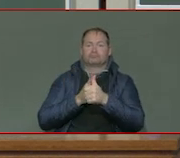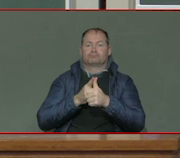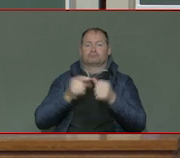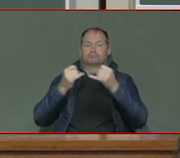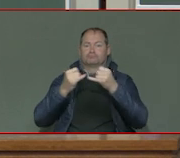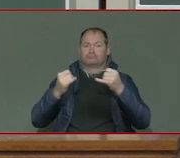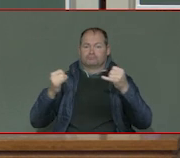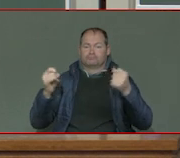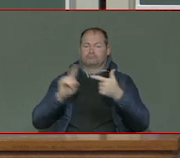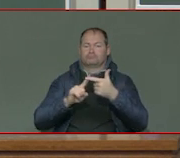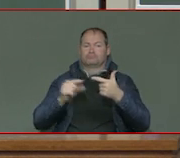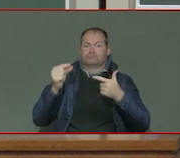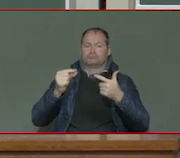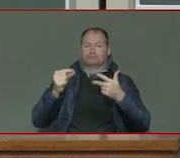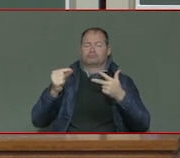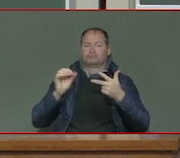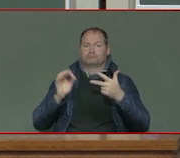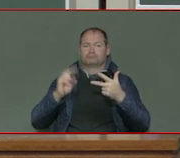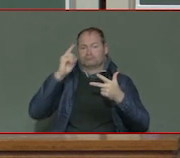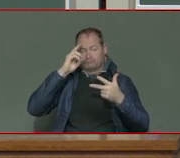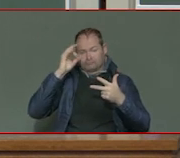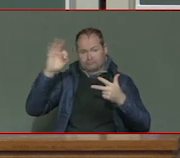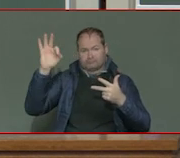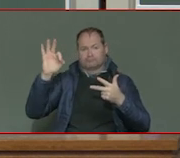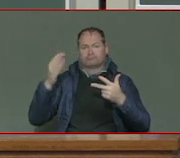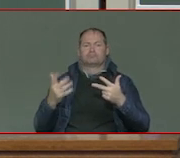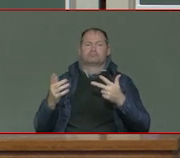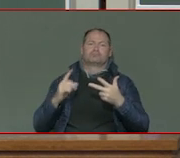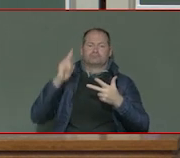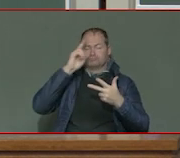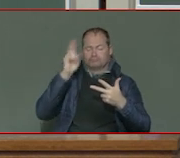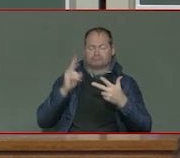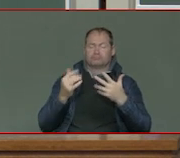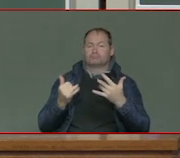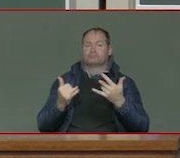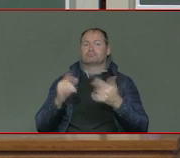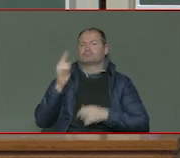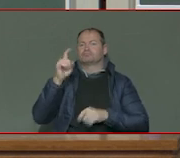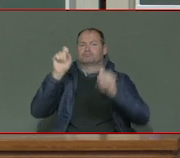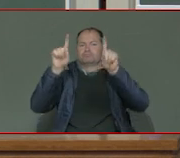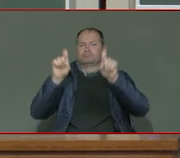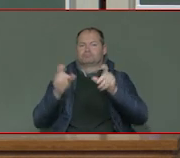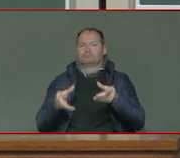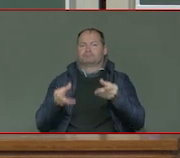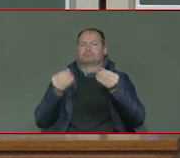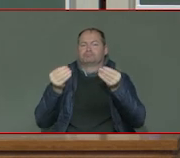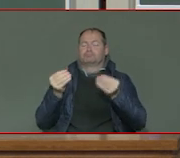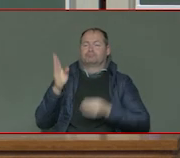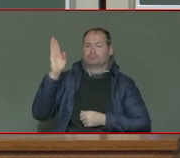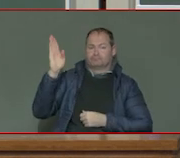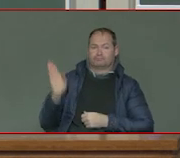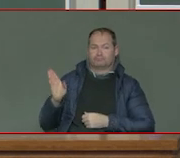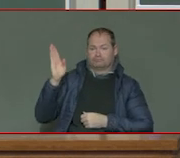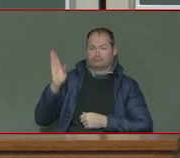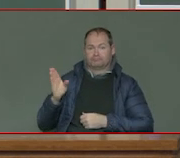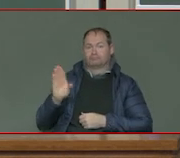a quadratic, a cubic, or a quotient. They're going to ask you to find first principles where any of these could